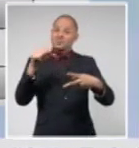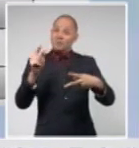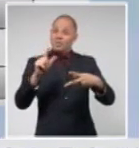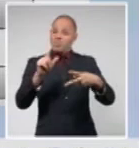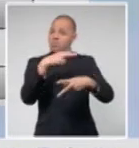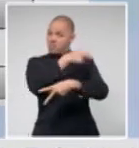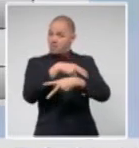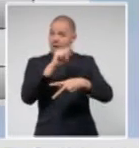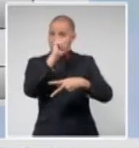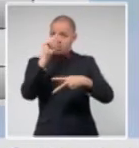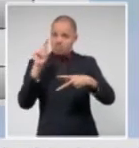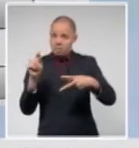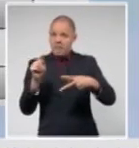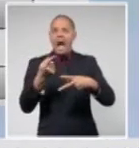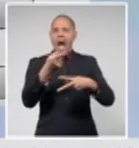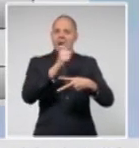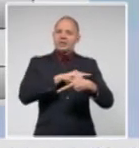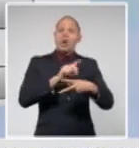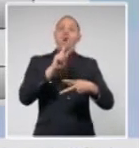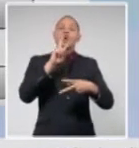Yesterday,